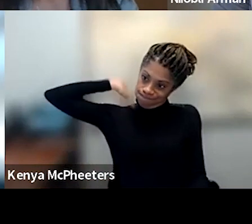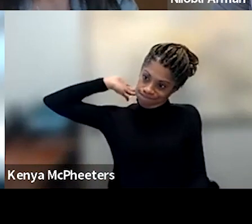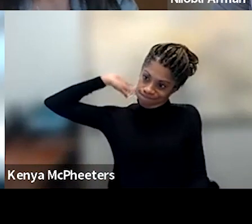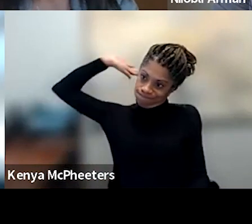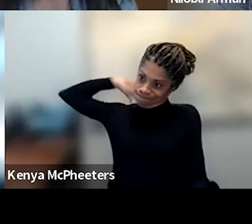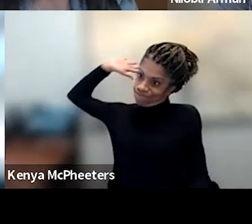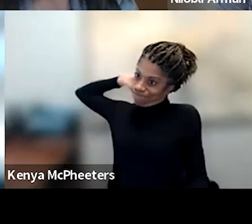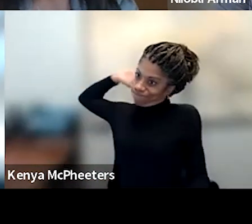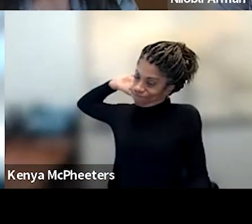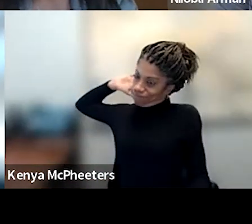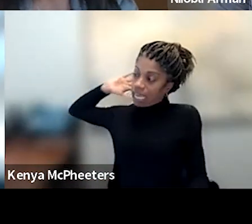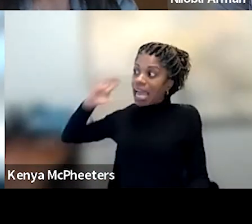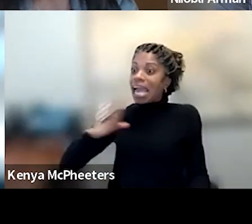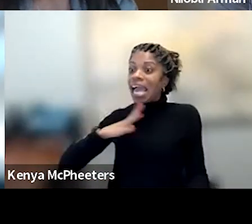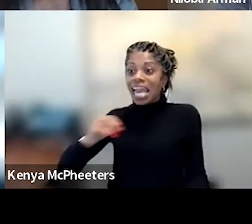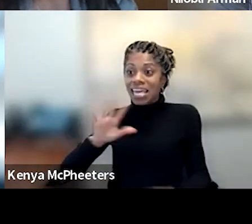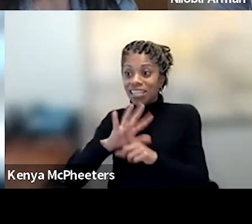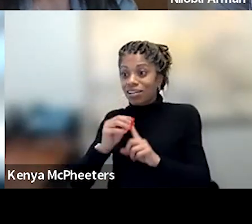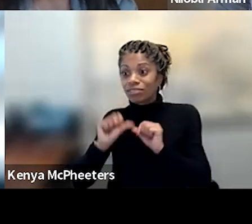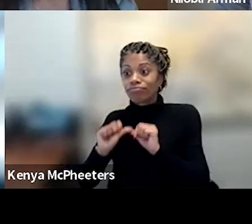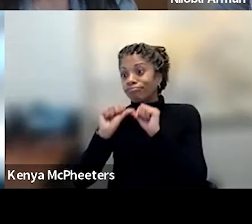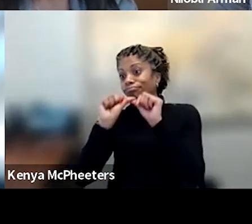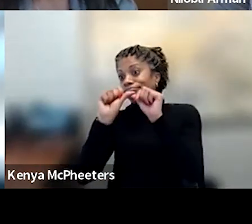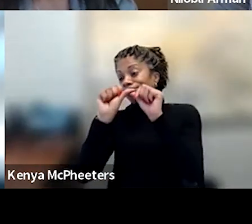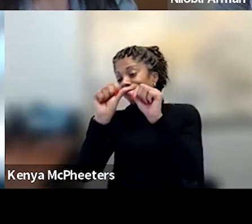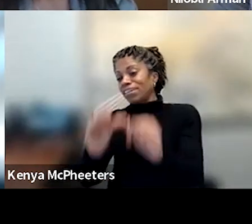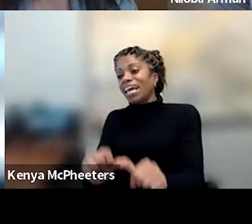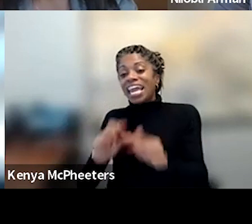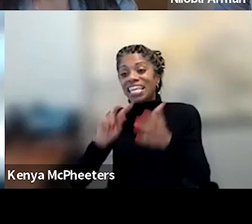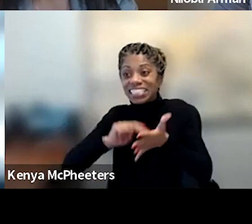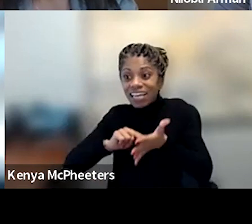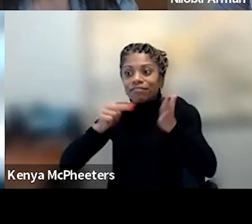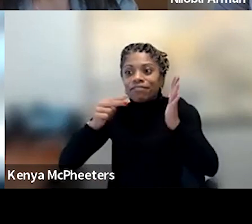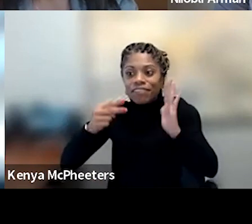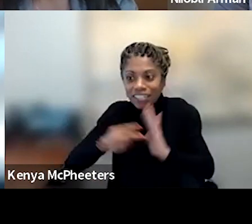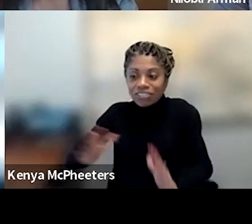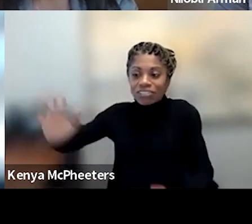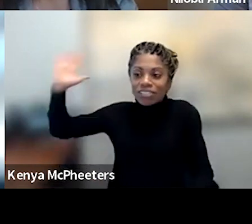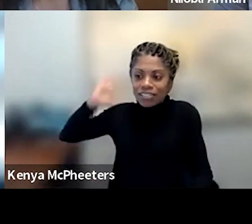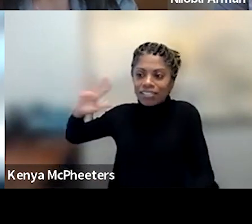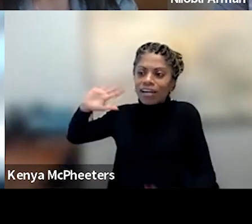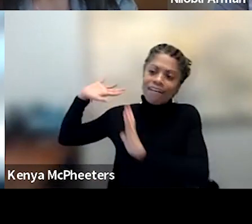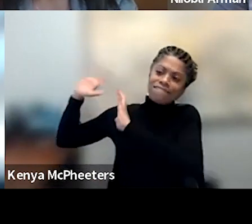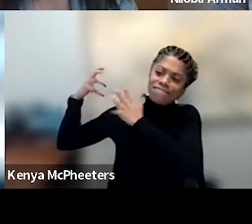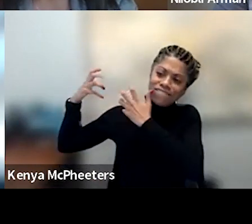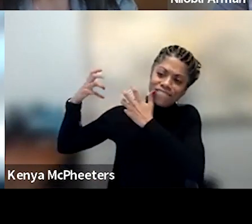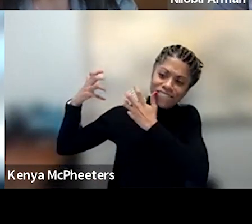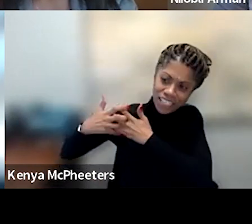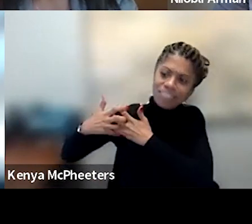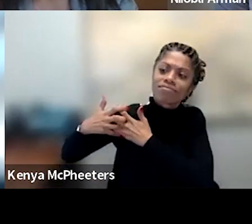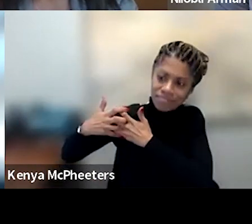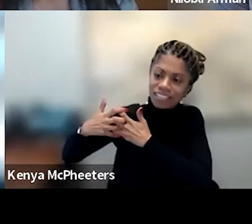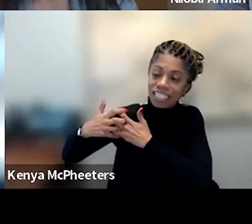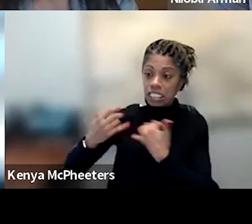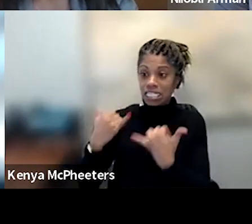continued and there was a different definition of them. But in today's world, what does that value look